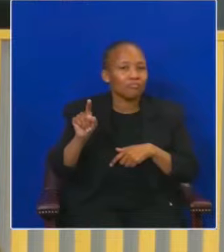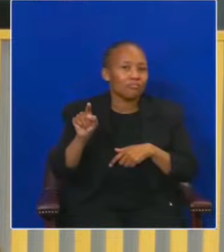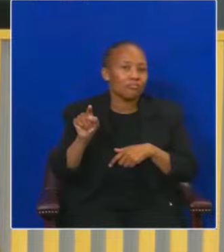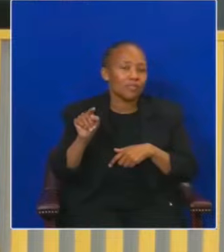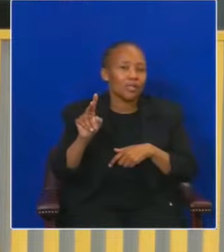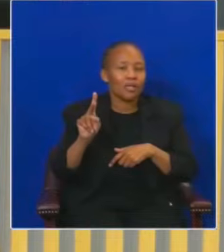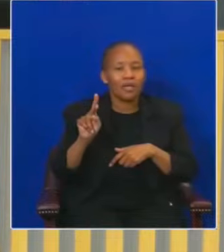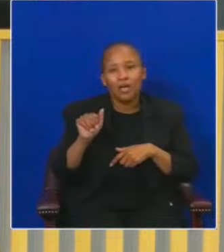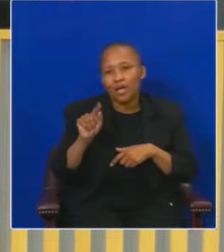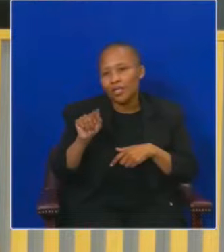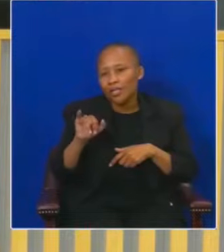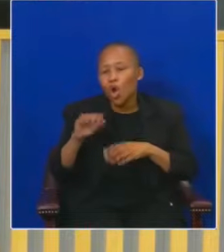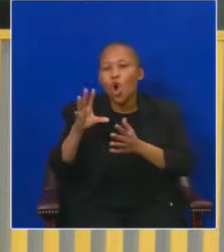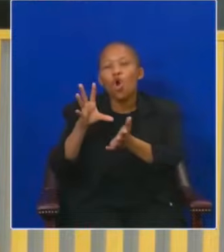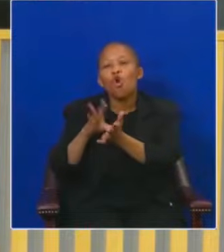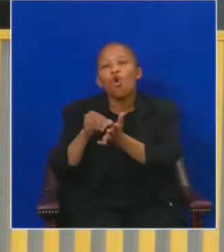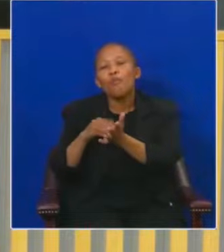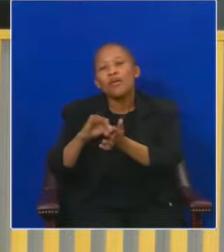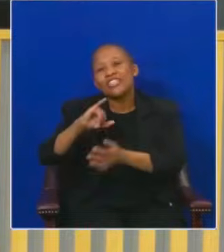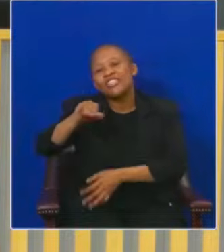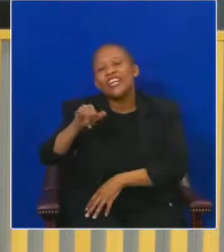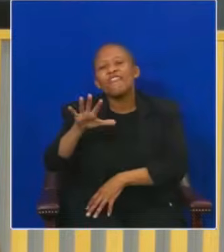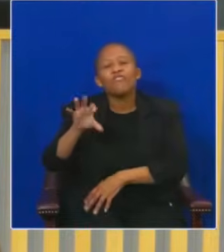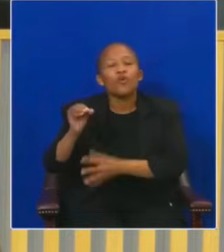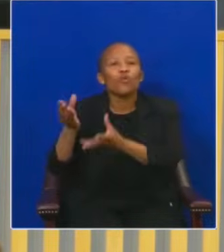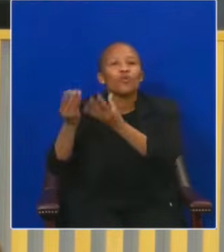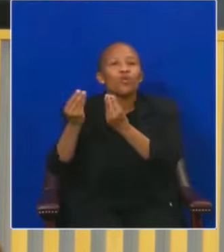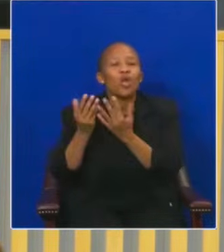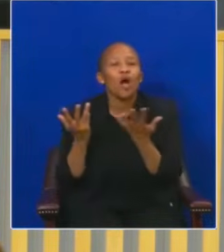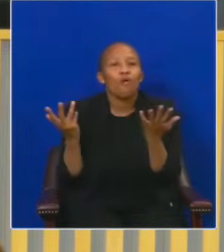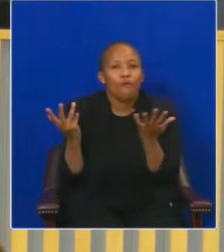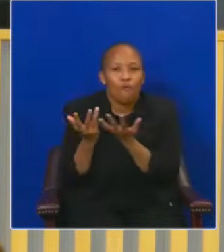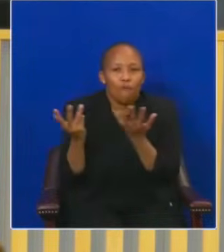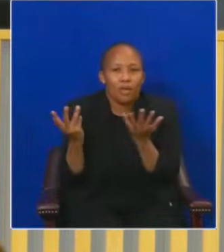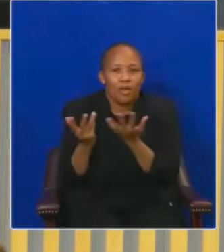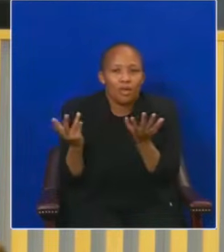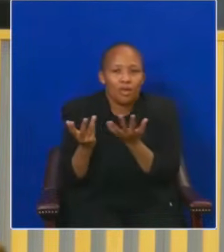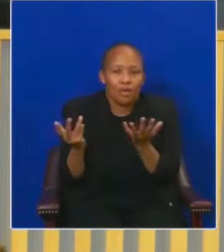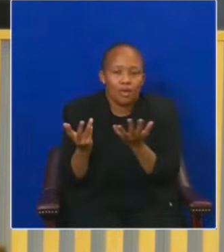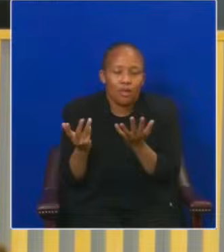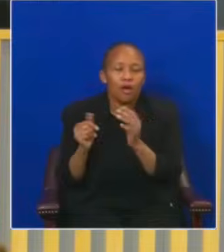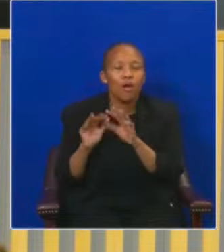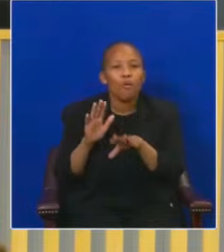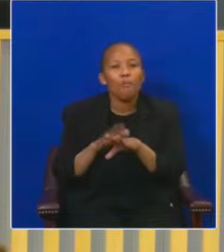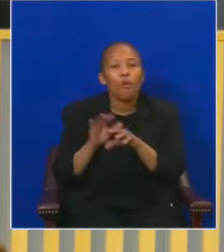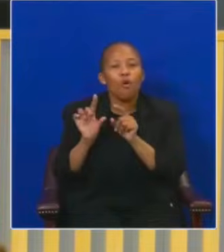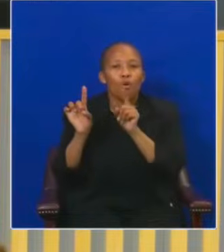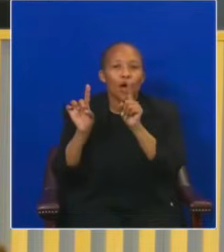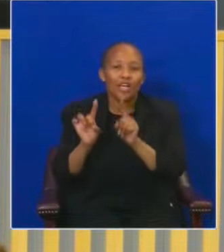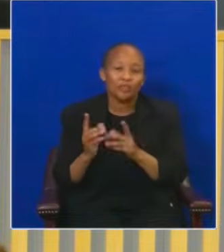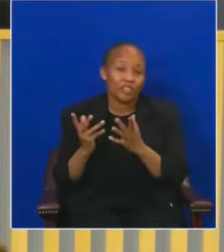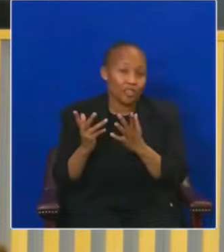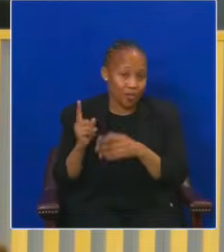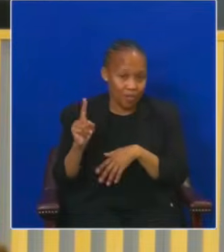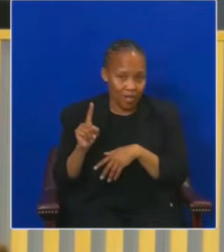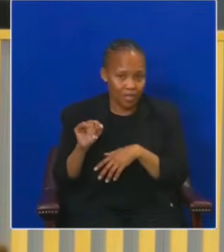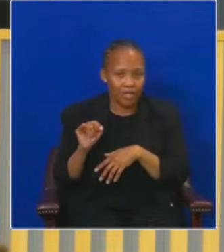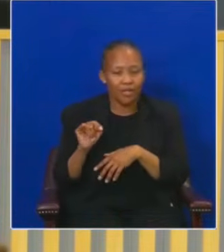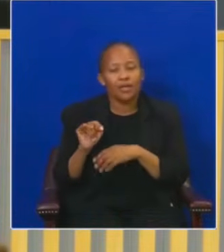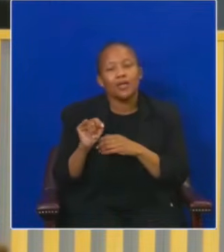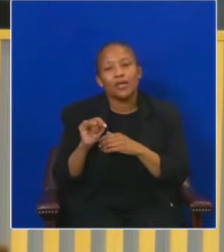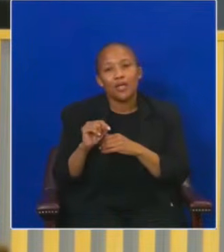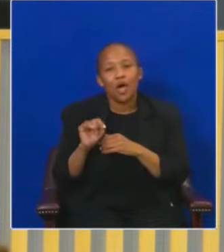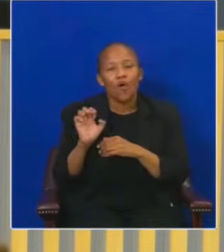J50, and more especially the affidavit by witness B